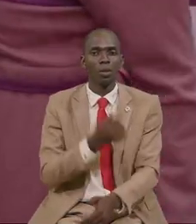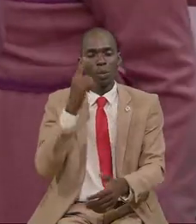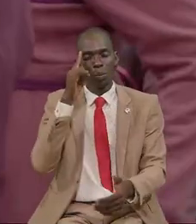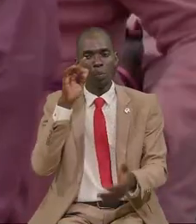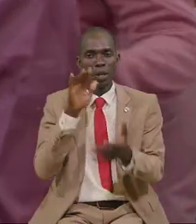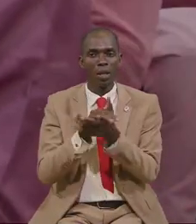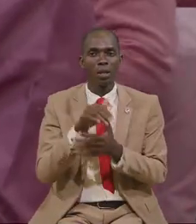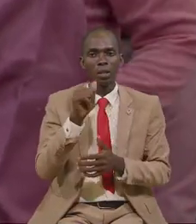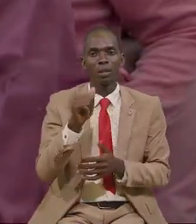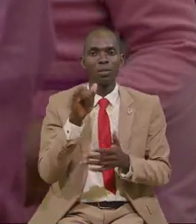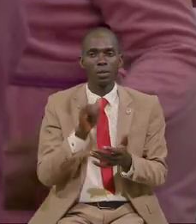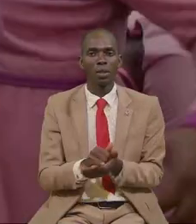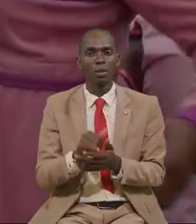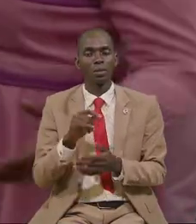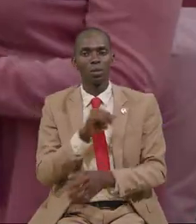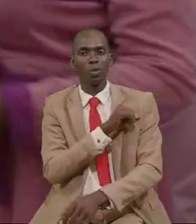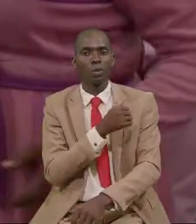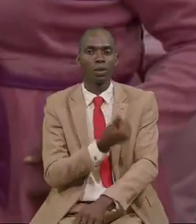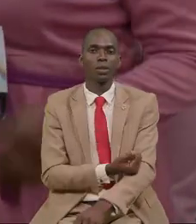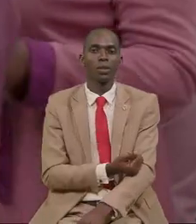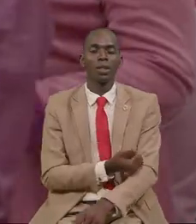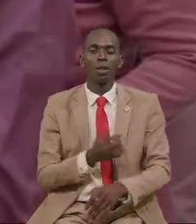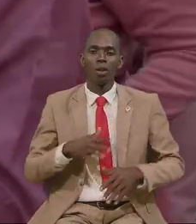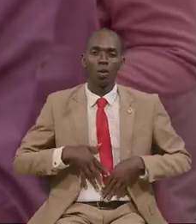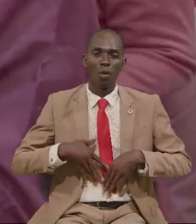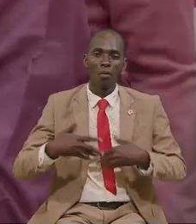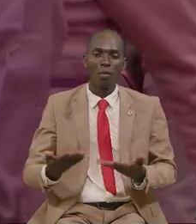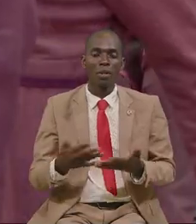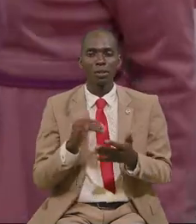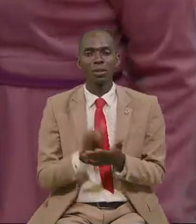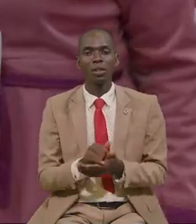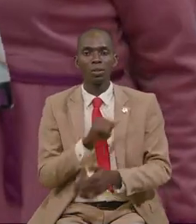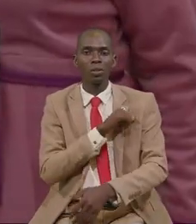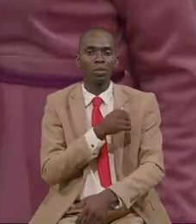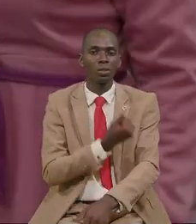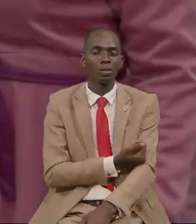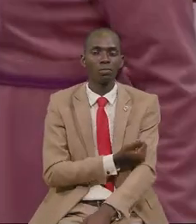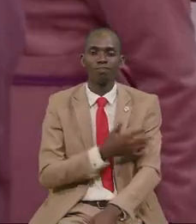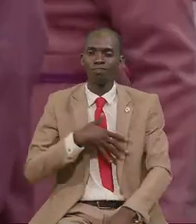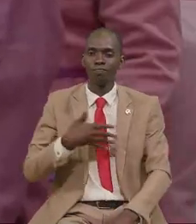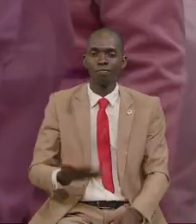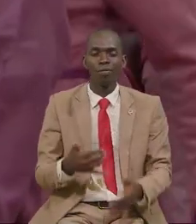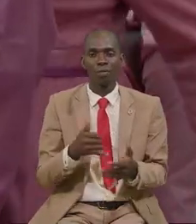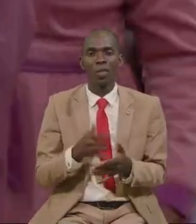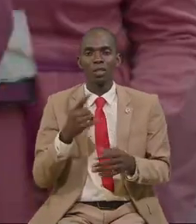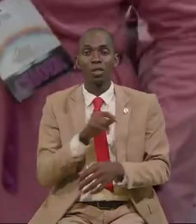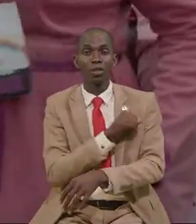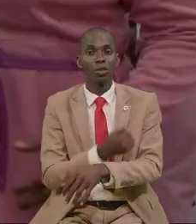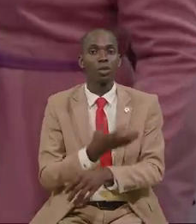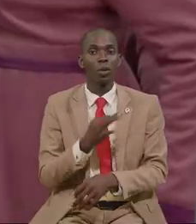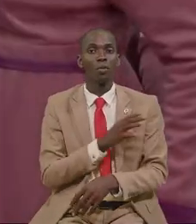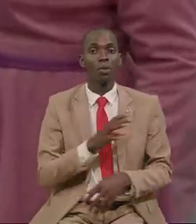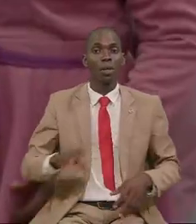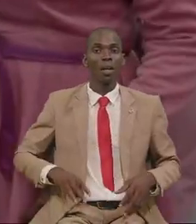Believe that authority. Confess that authority, the authority of Christ. And